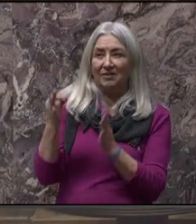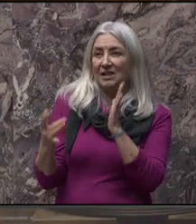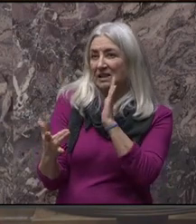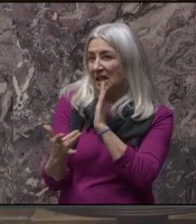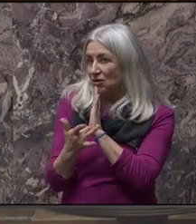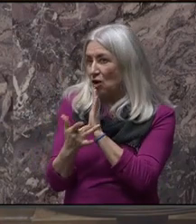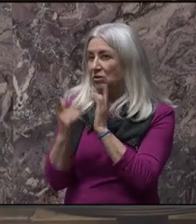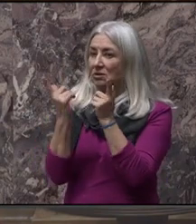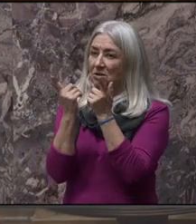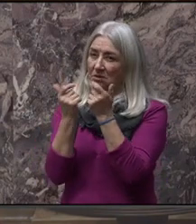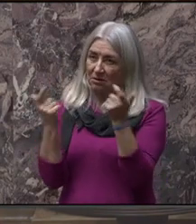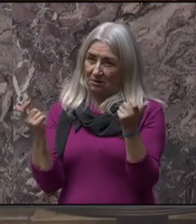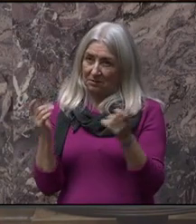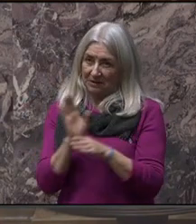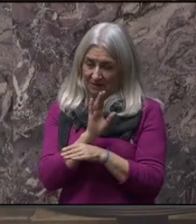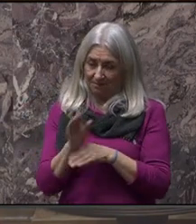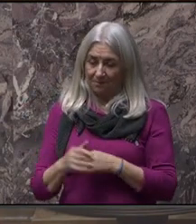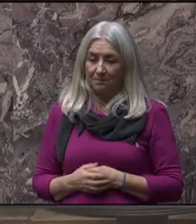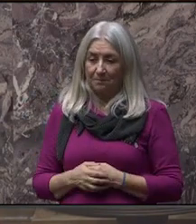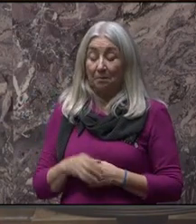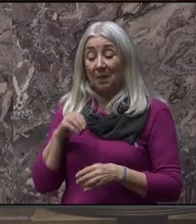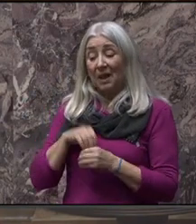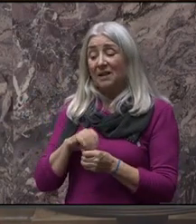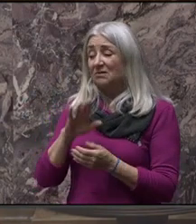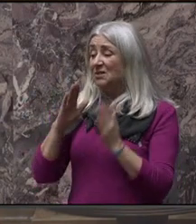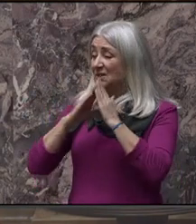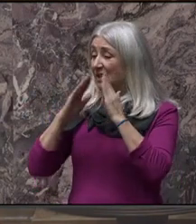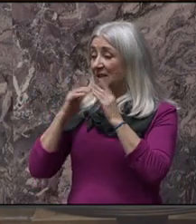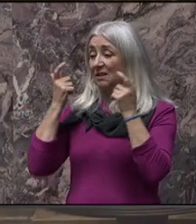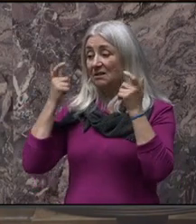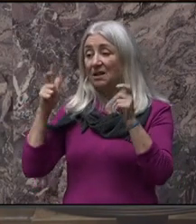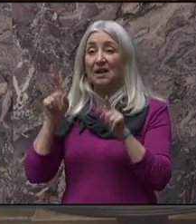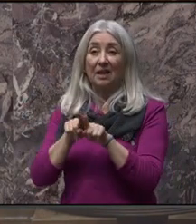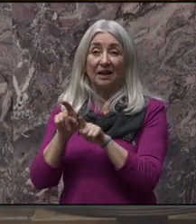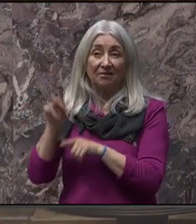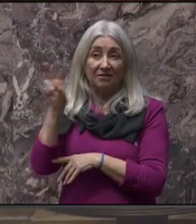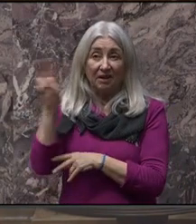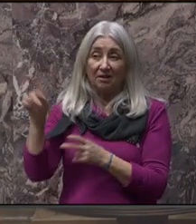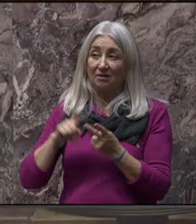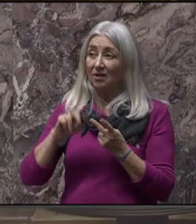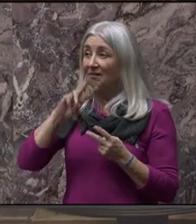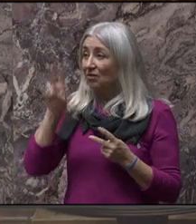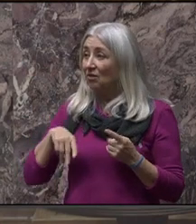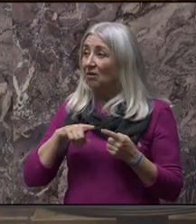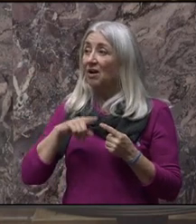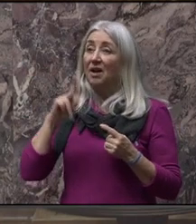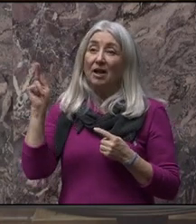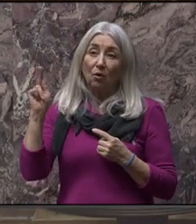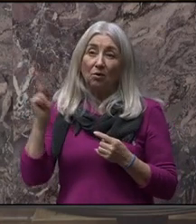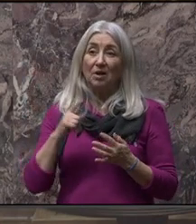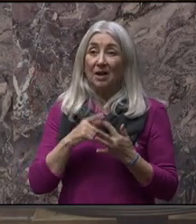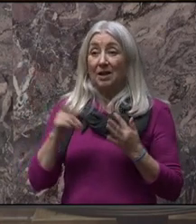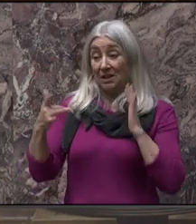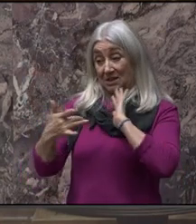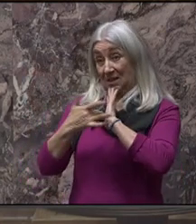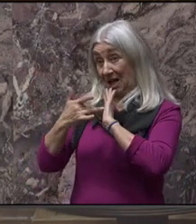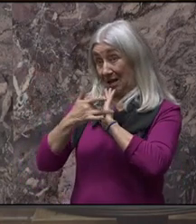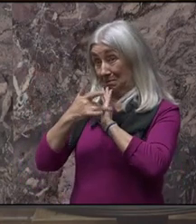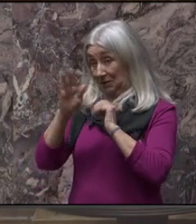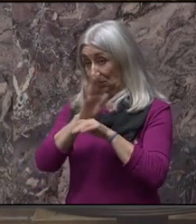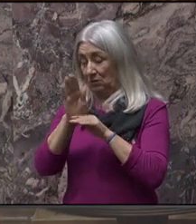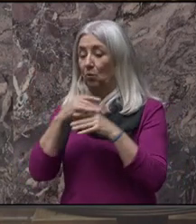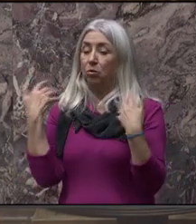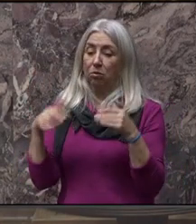technology. In centres like Vancouver, Surrey, Victoria, and Kelowna, BC's tech sector is